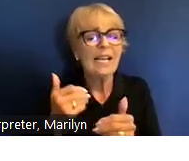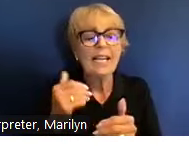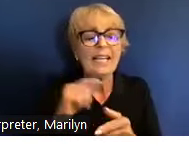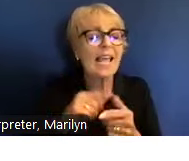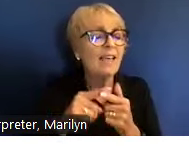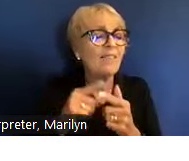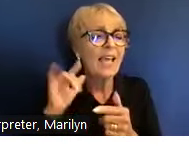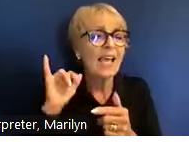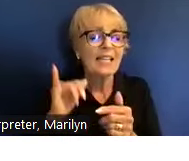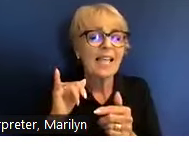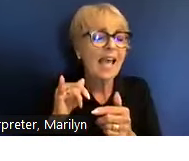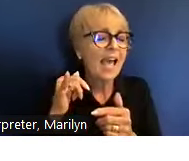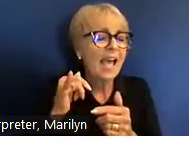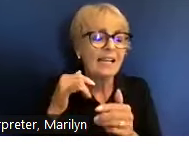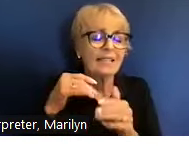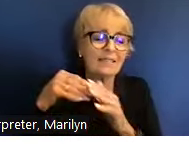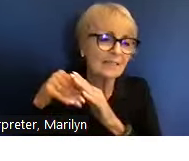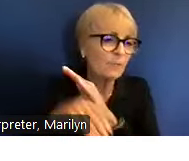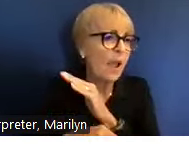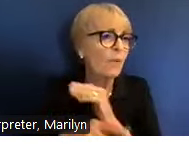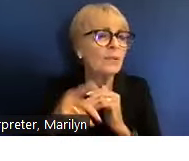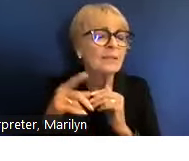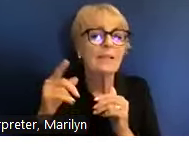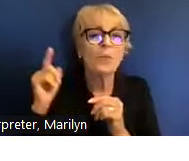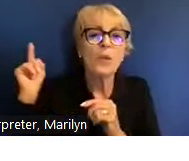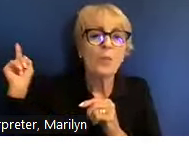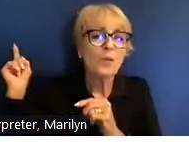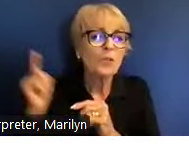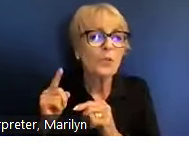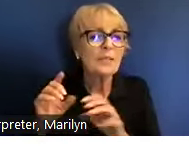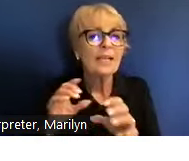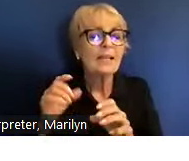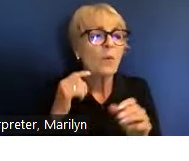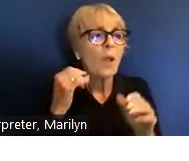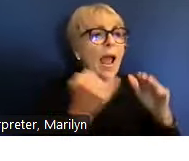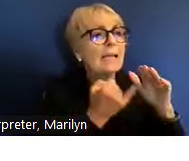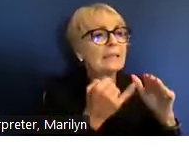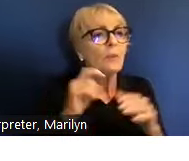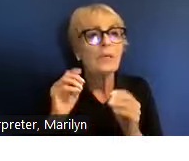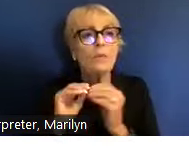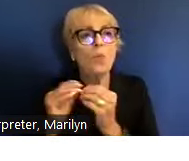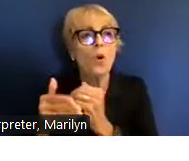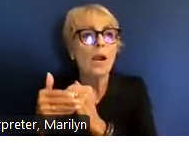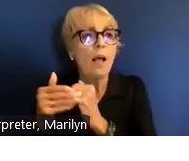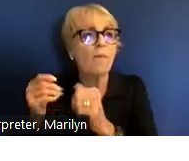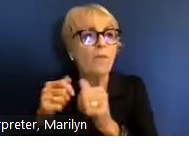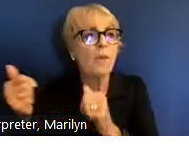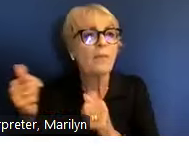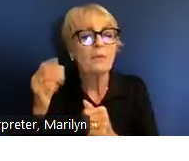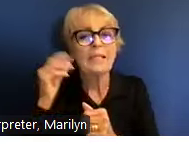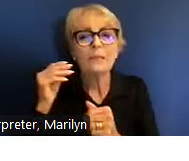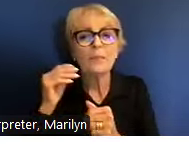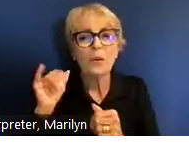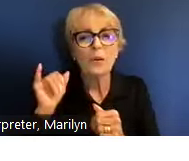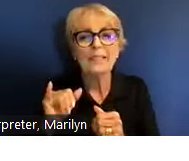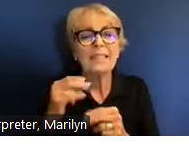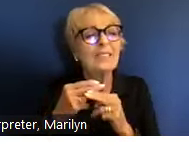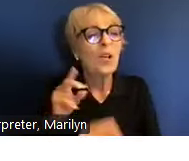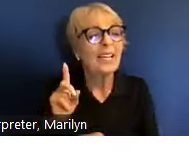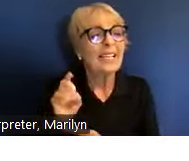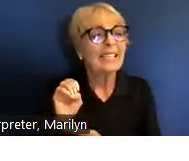then we experience that reduced activity. We isolate, we need more help from others, and we actually experience some of that deconditioning. And